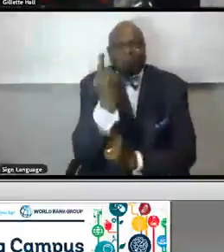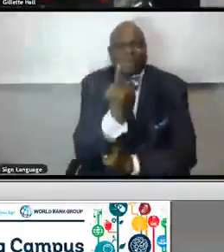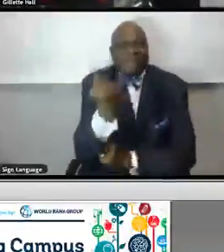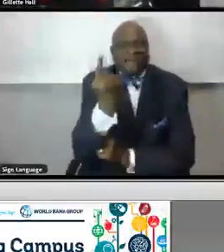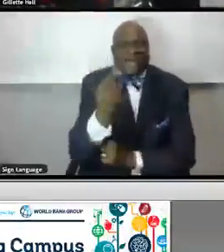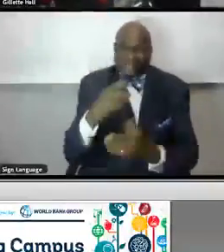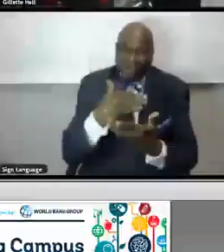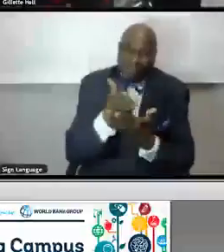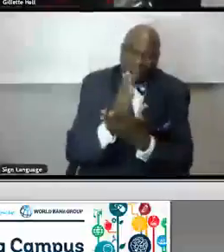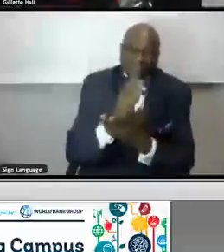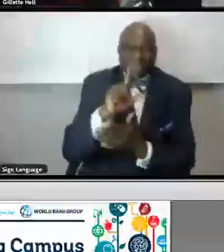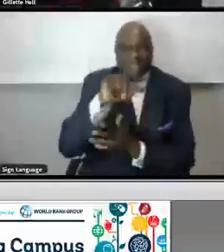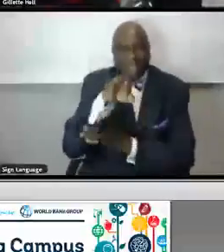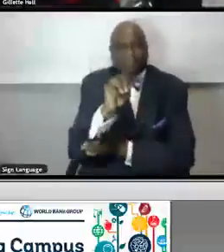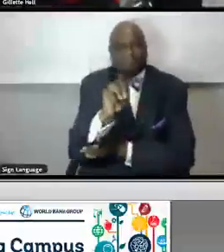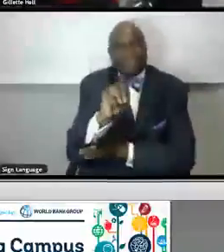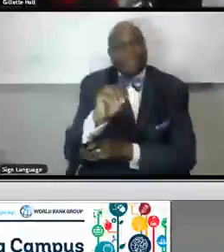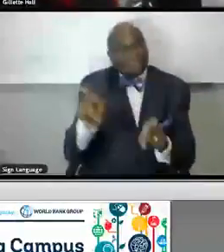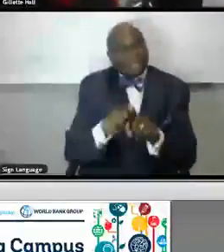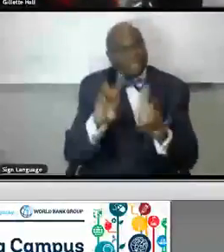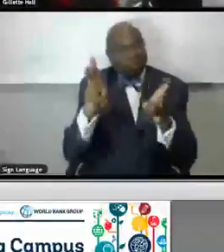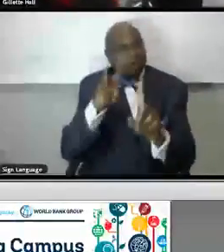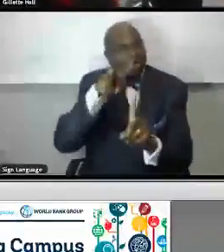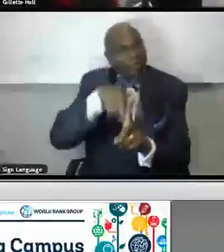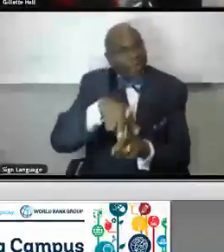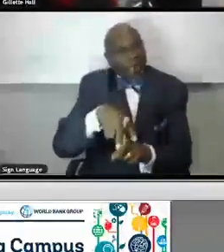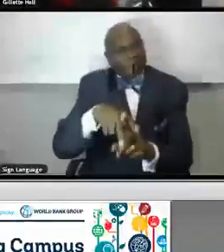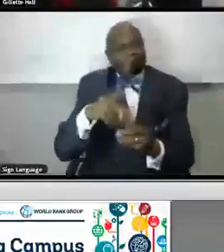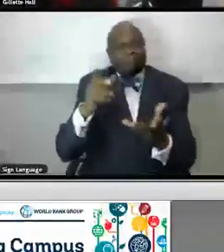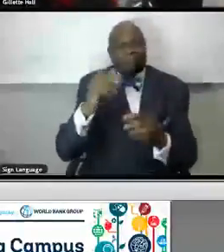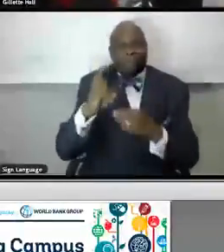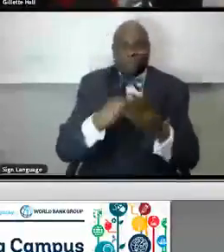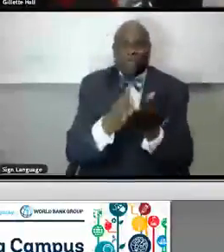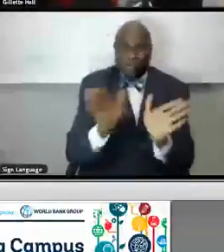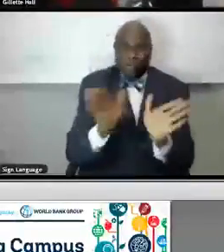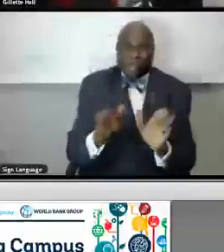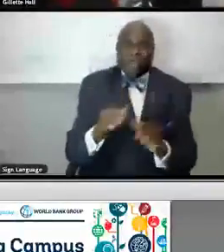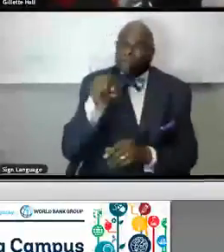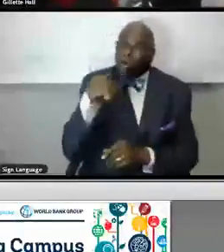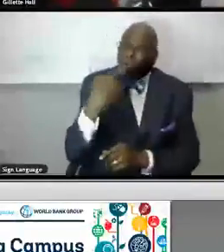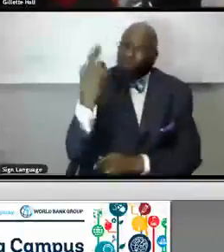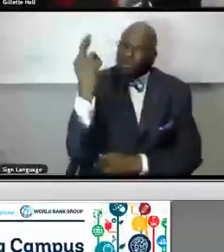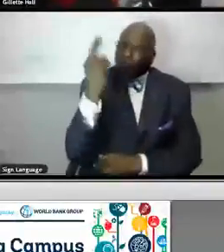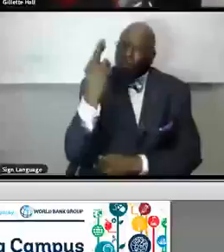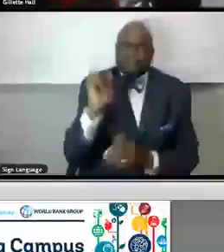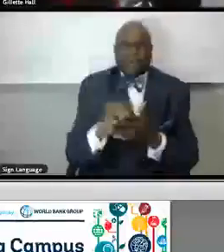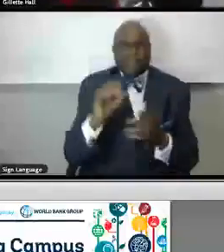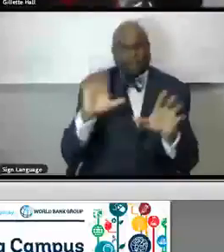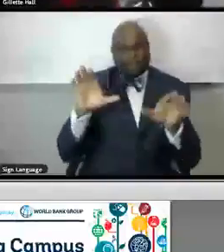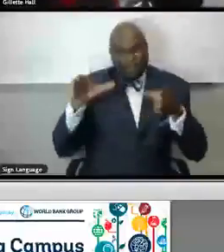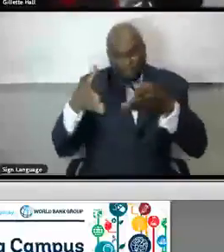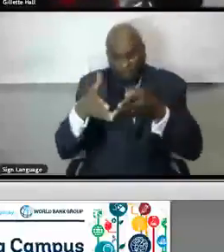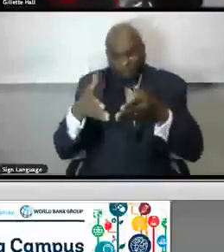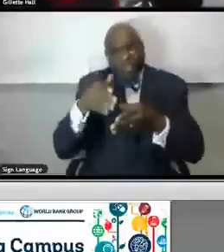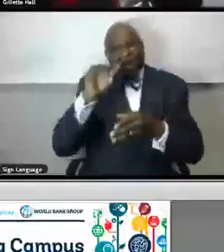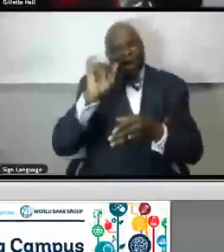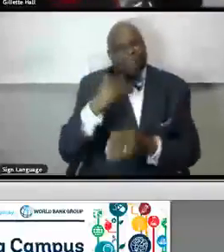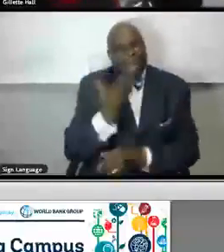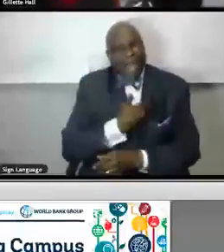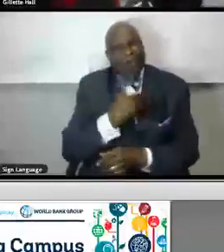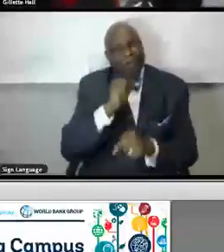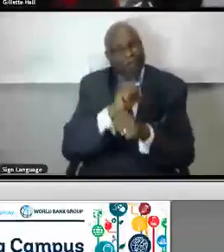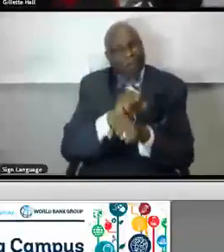their claims. Yes, absolutely. The same issues apply worldwide. The only reason for the concentration of our